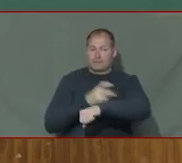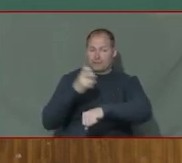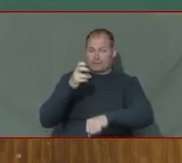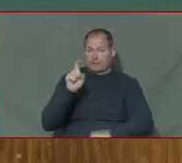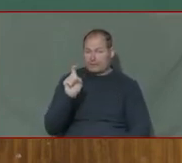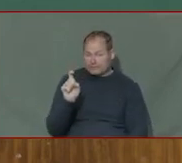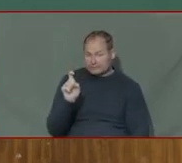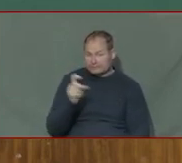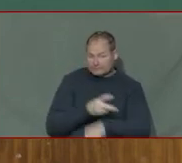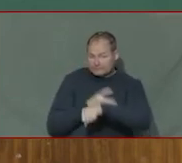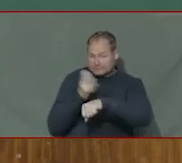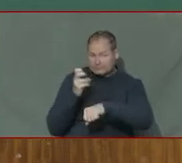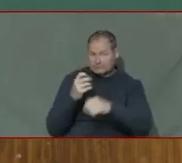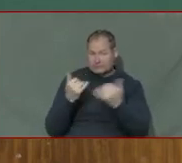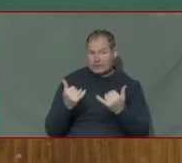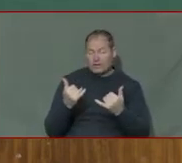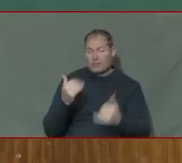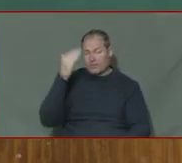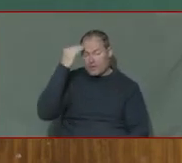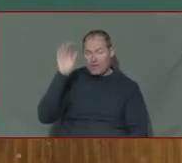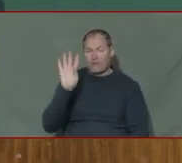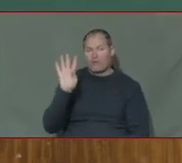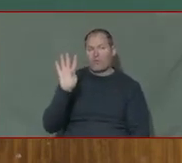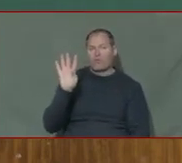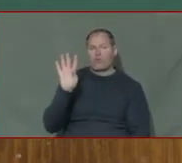power of 4, it is